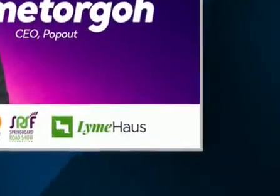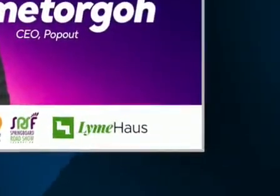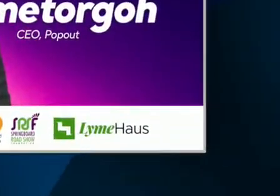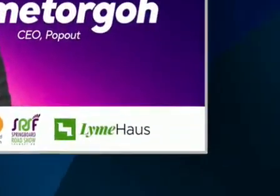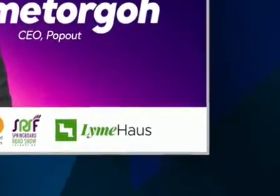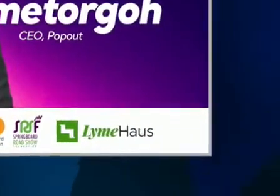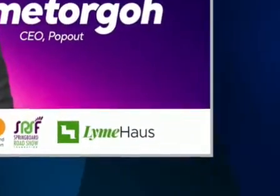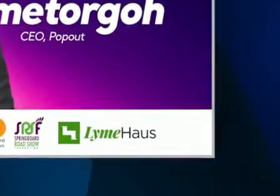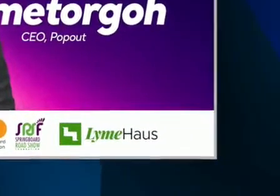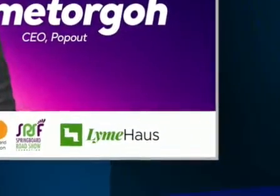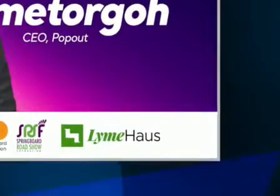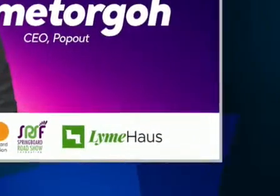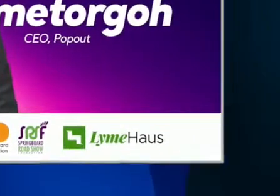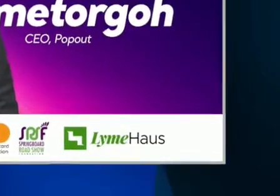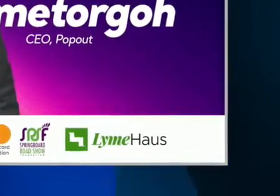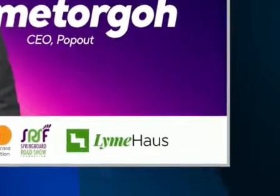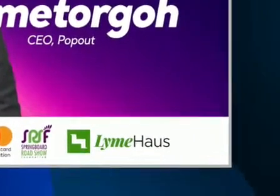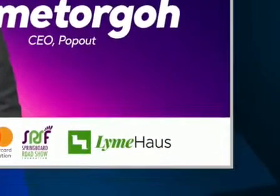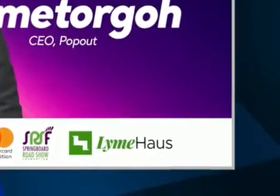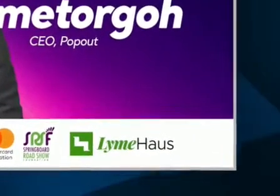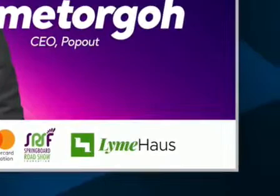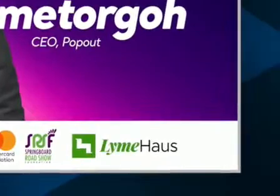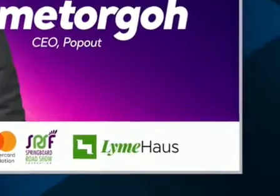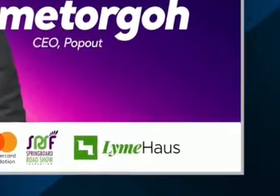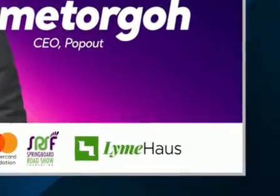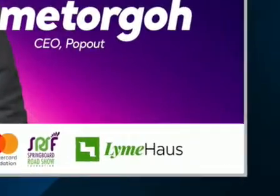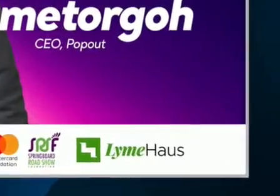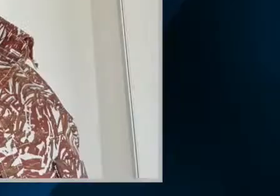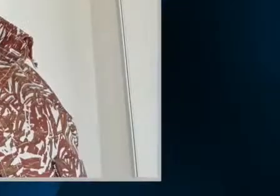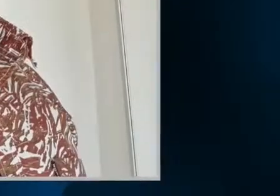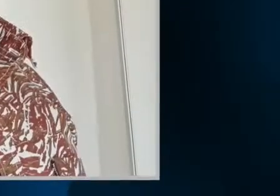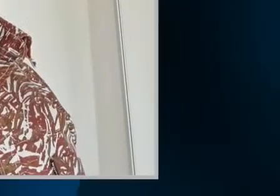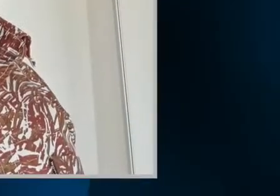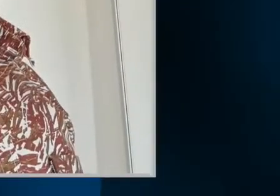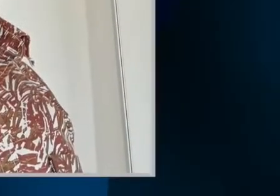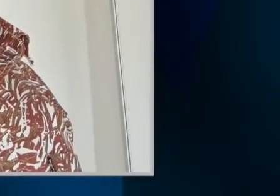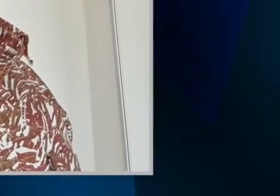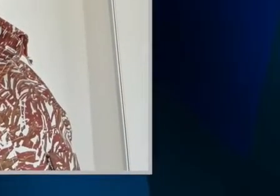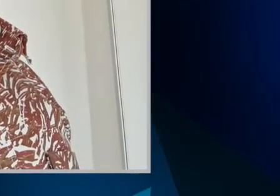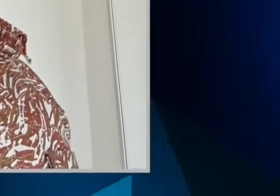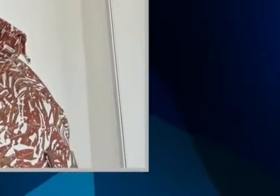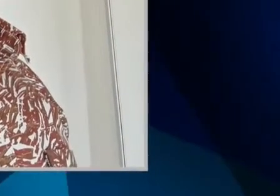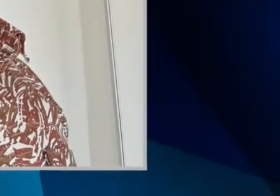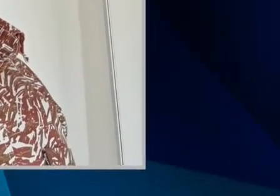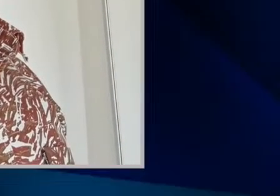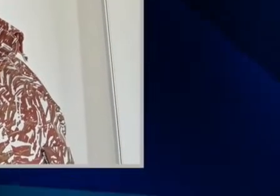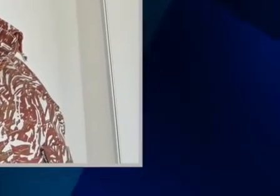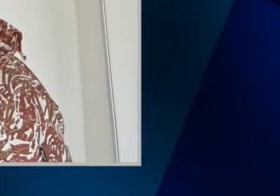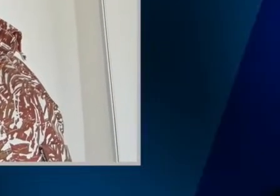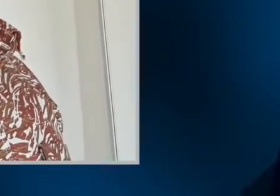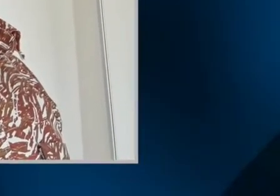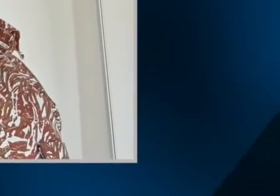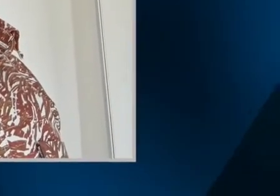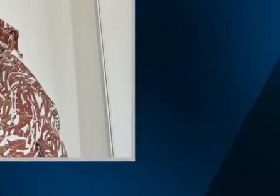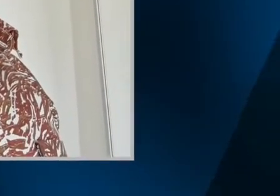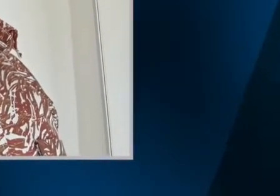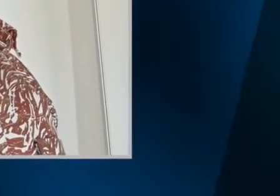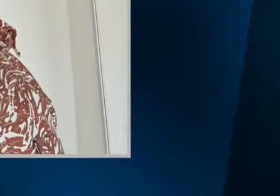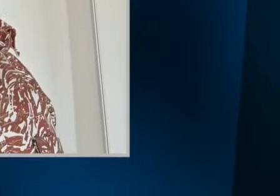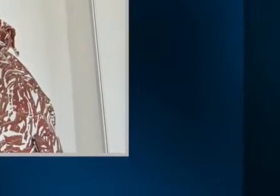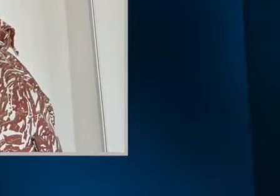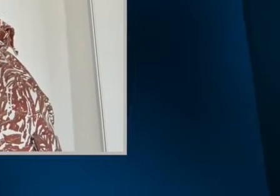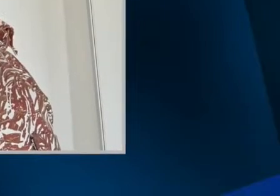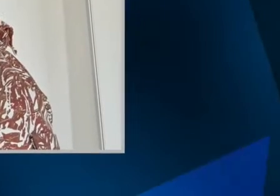Maximus Ametorgoh is a digital marketing strategist, social media coach, technology consultant, conference speaker, workshop